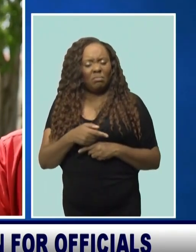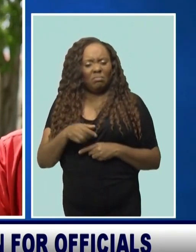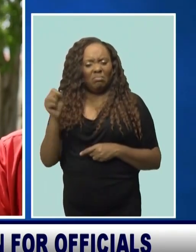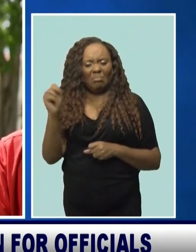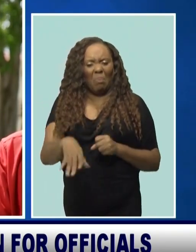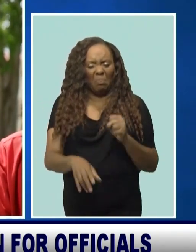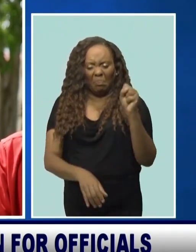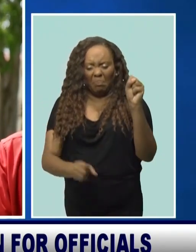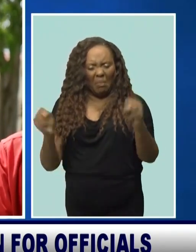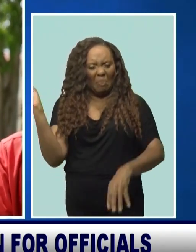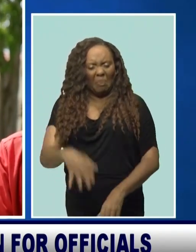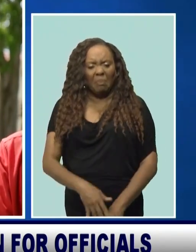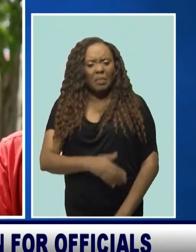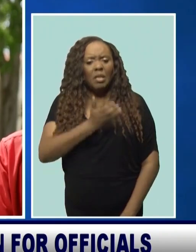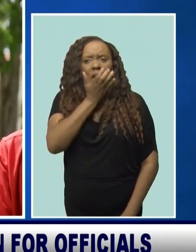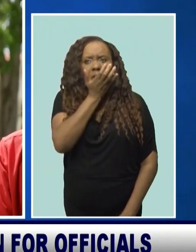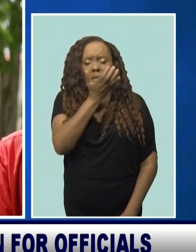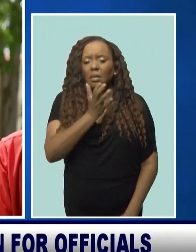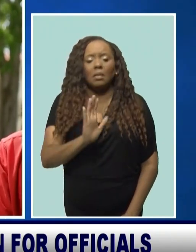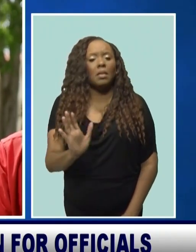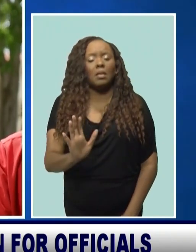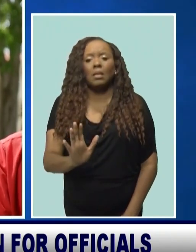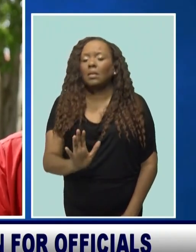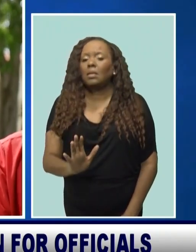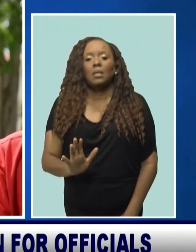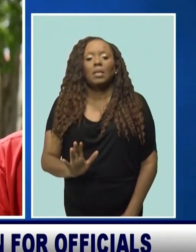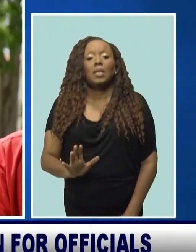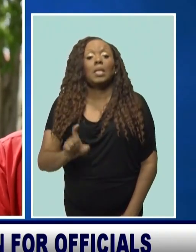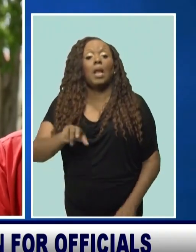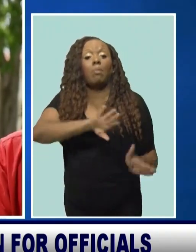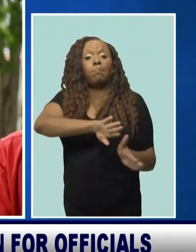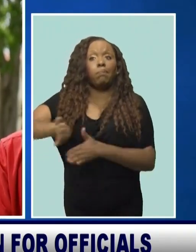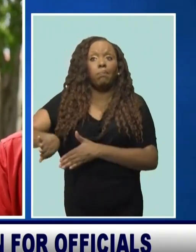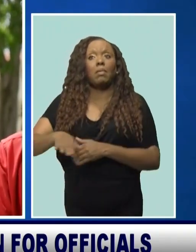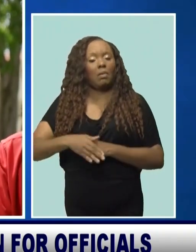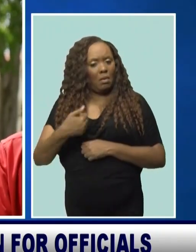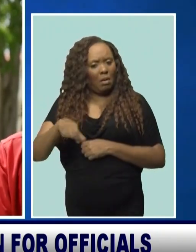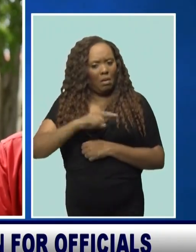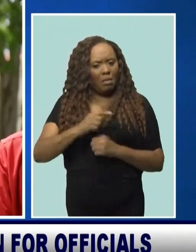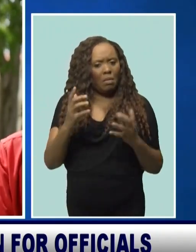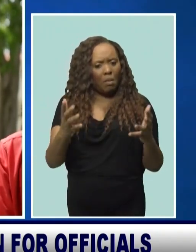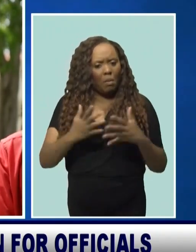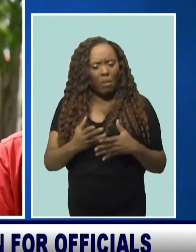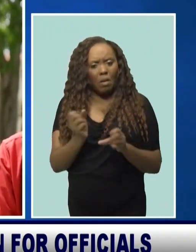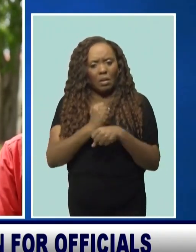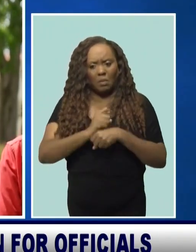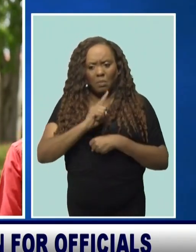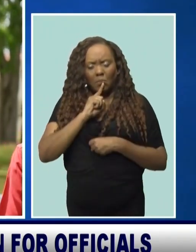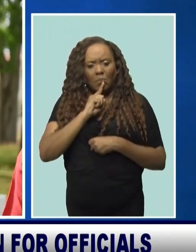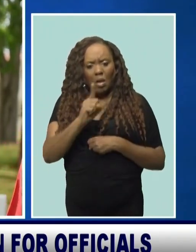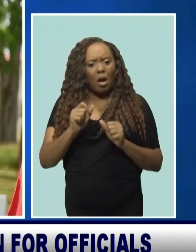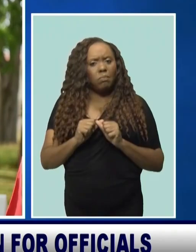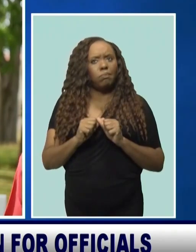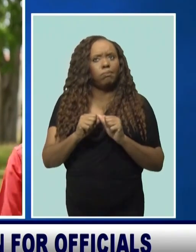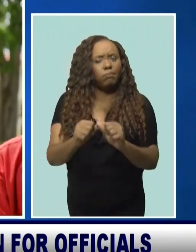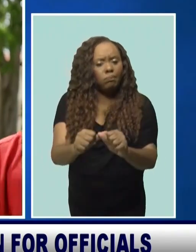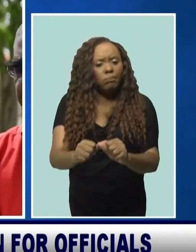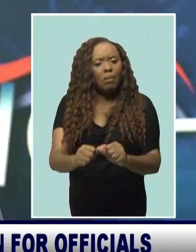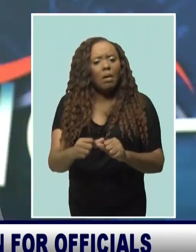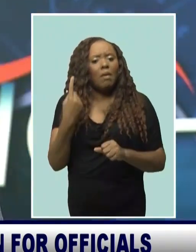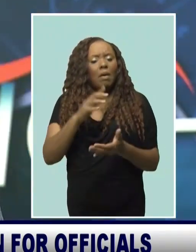material is something that must become a thing of the past if we are going to survive the existential threats that we face.